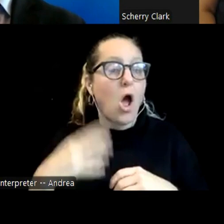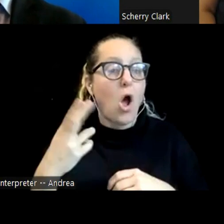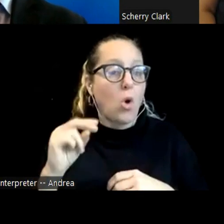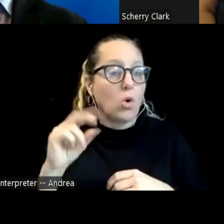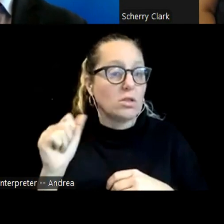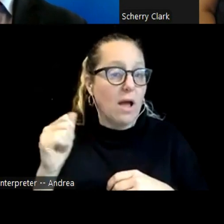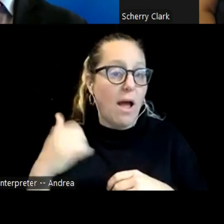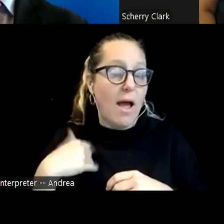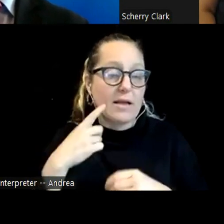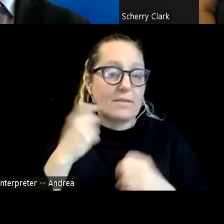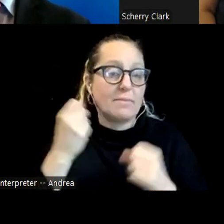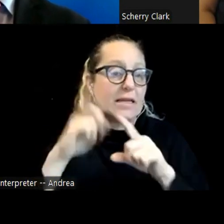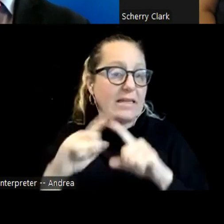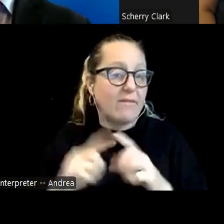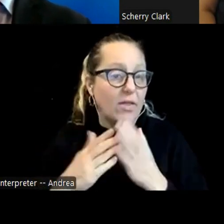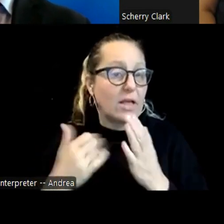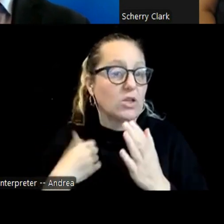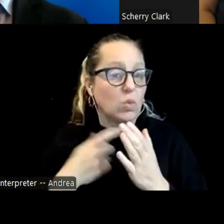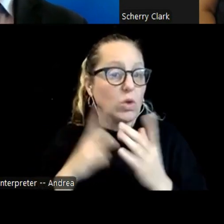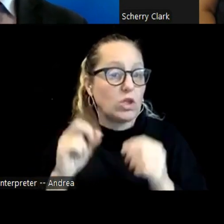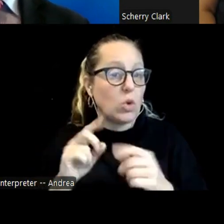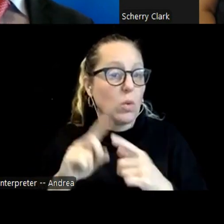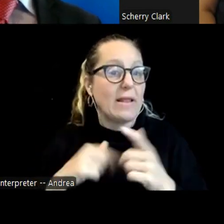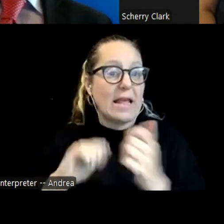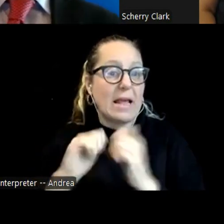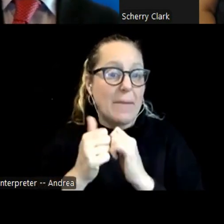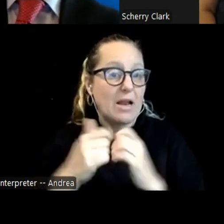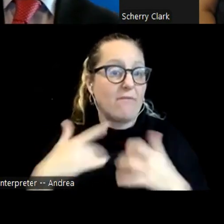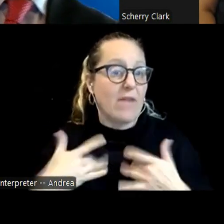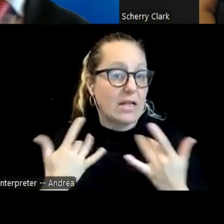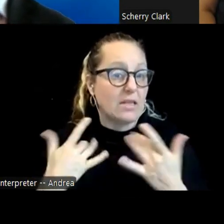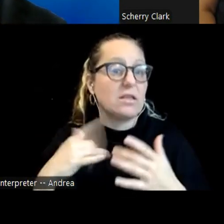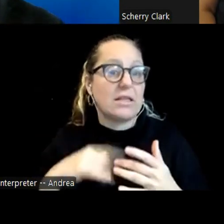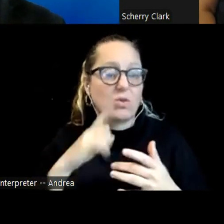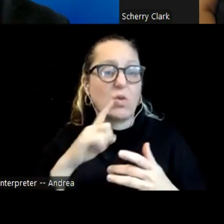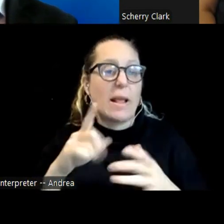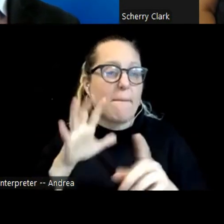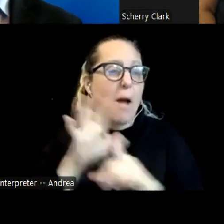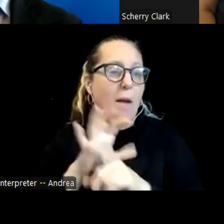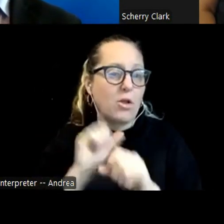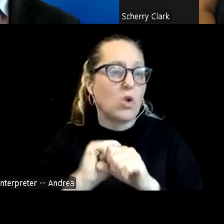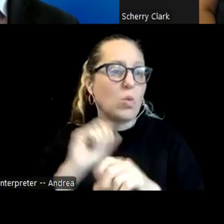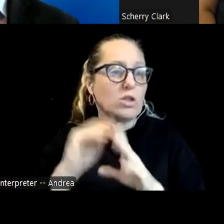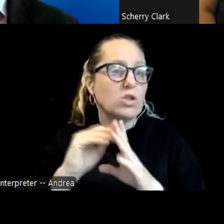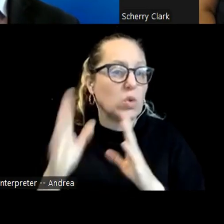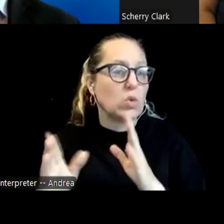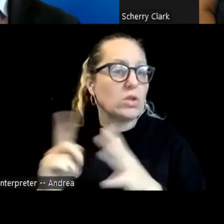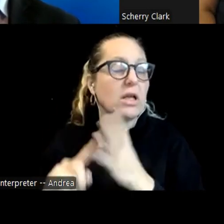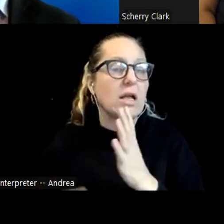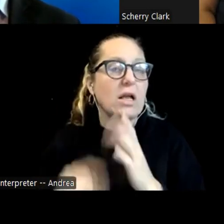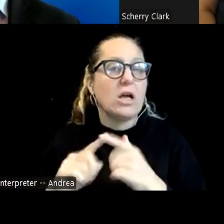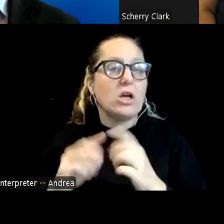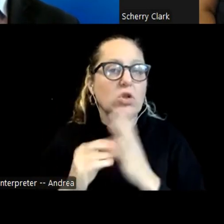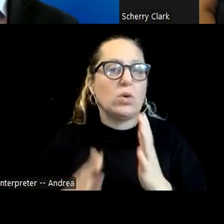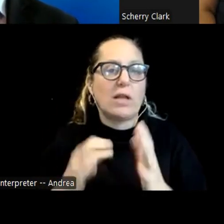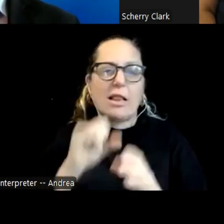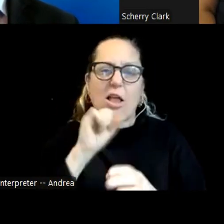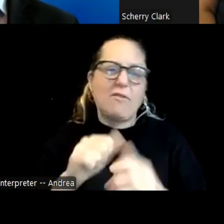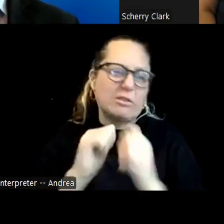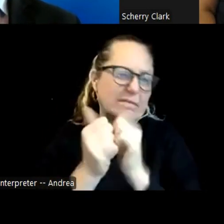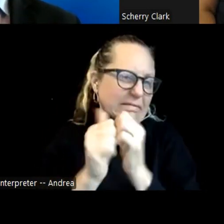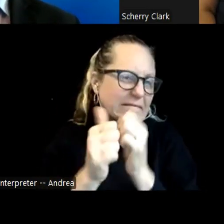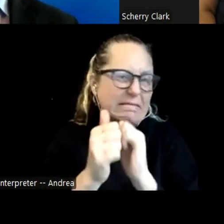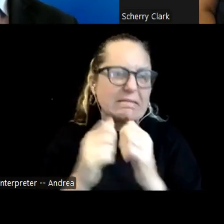a number of things that we do, but the competitive events is quite popular with the students. You know, students love to be competitive. We